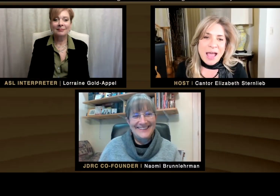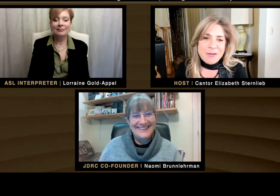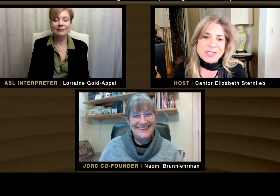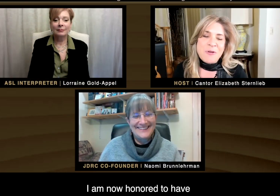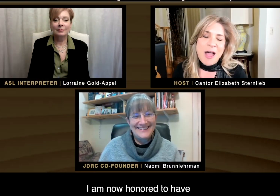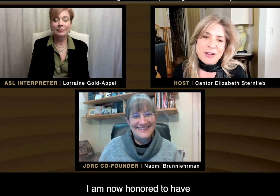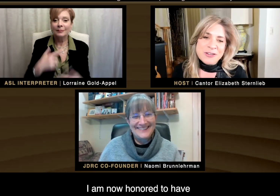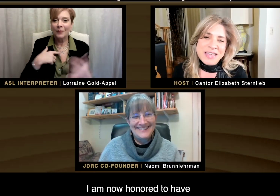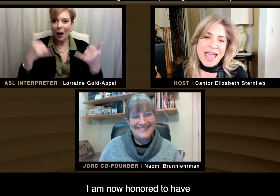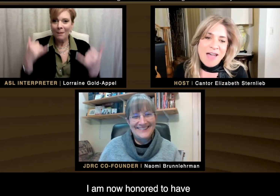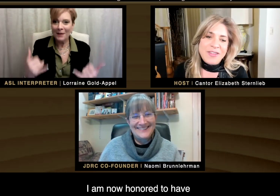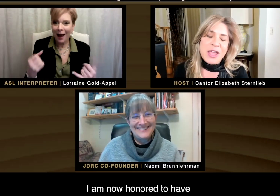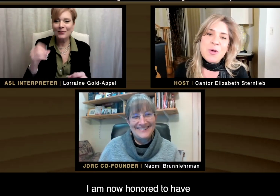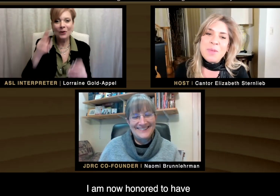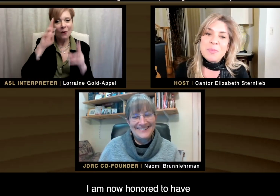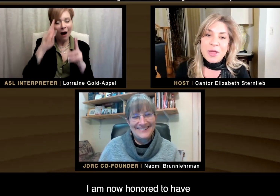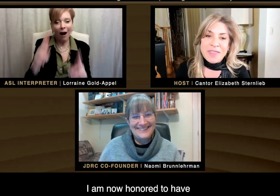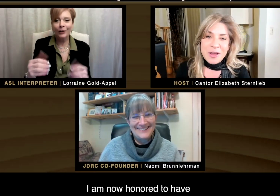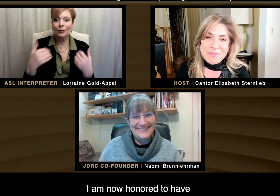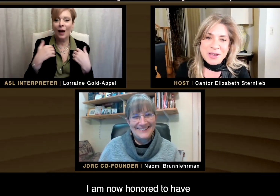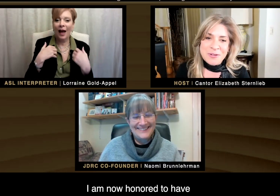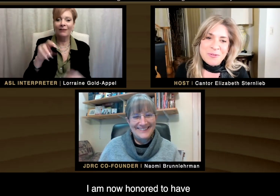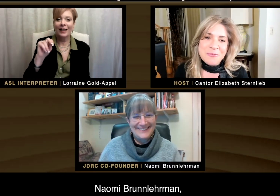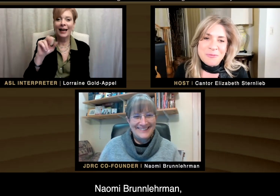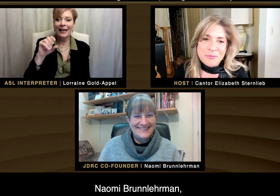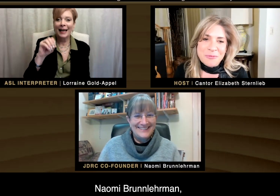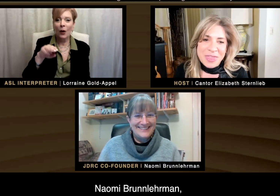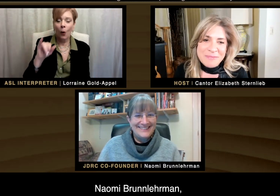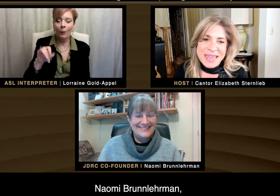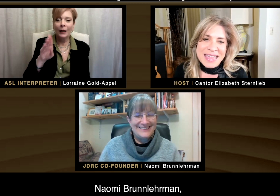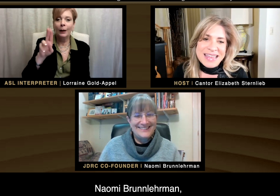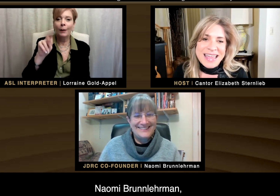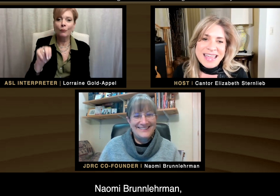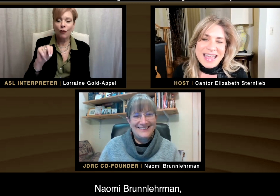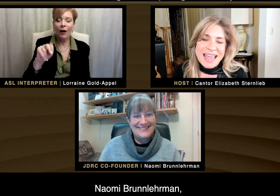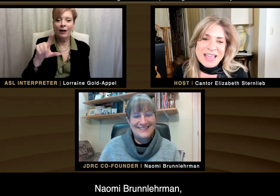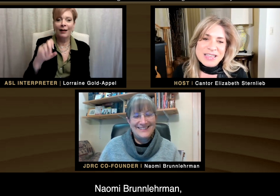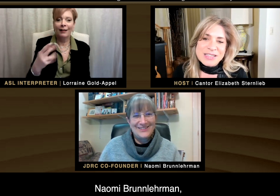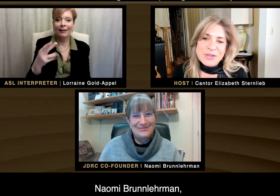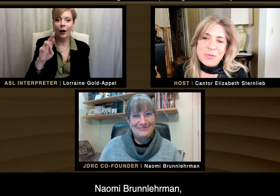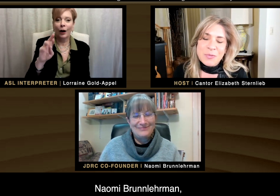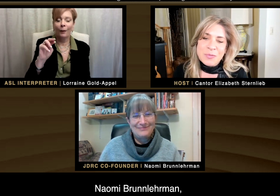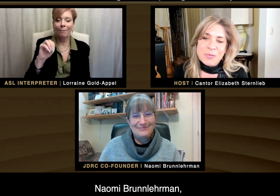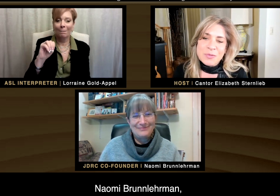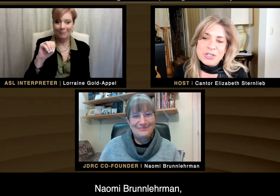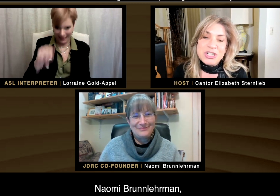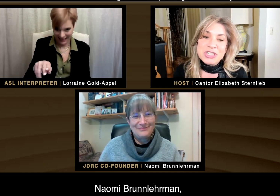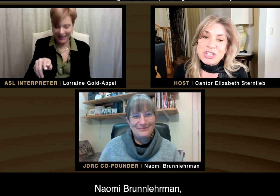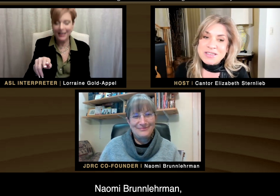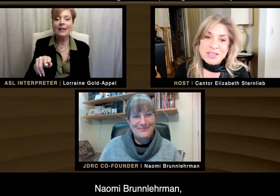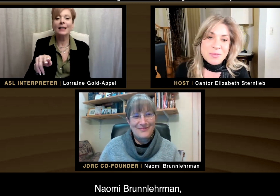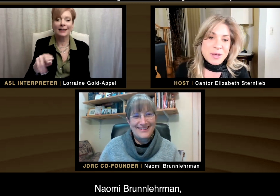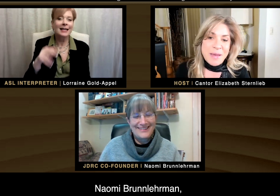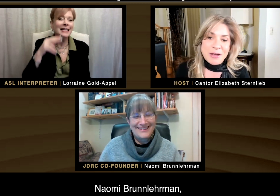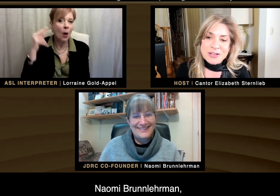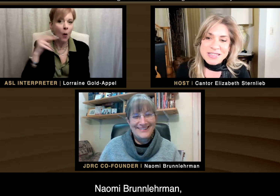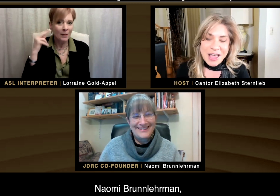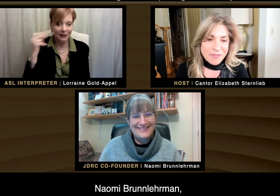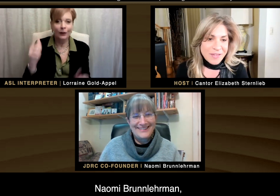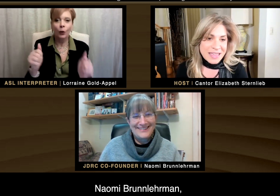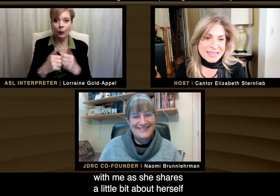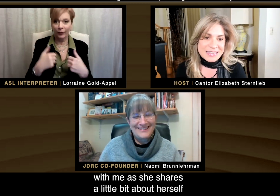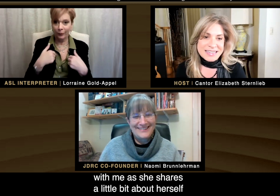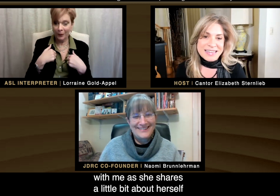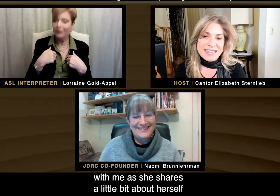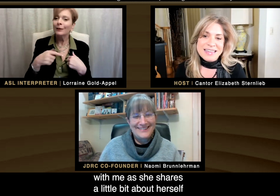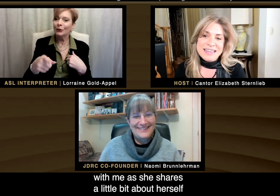I am now so honored to have Naomi Brunn-Lehrman with me as she shares a little bit about